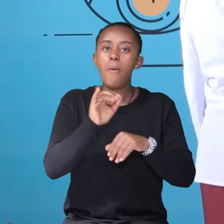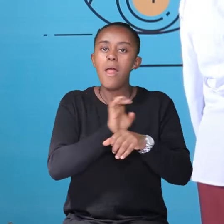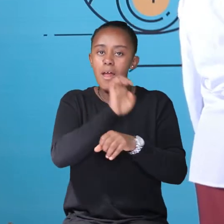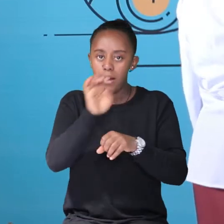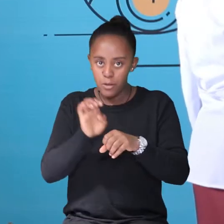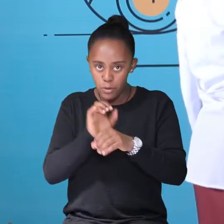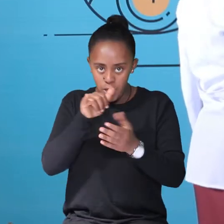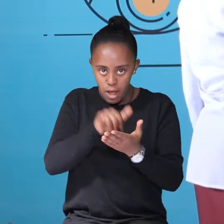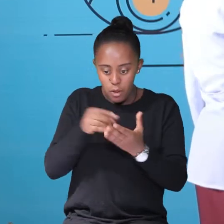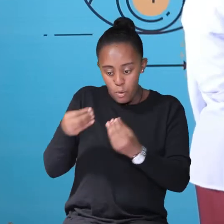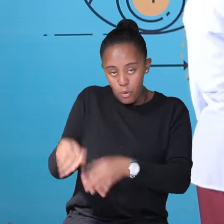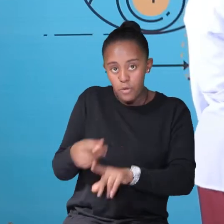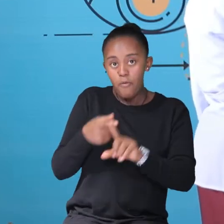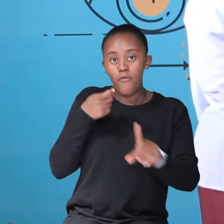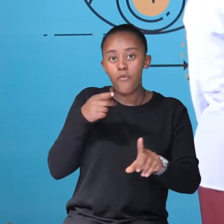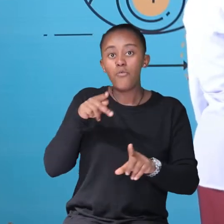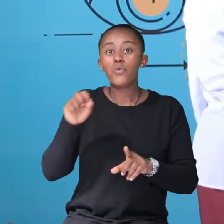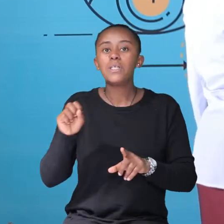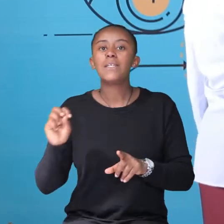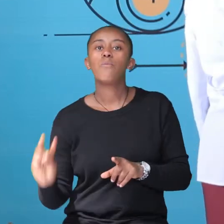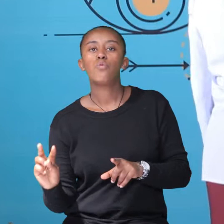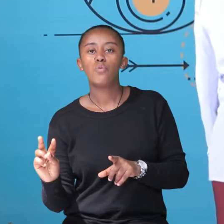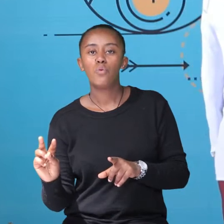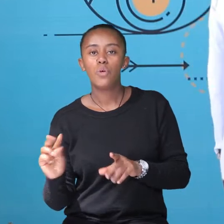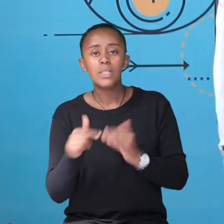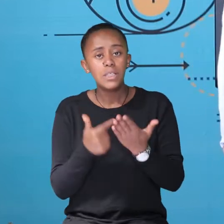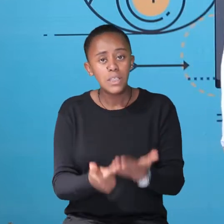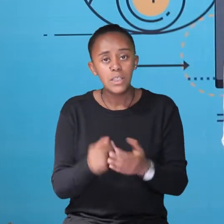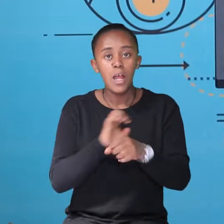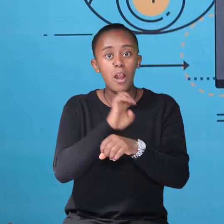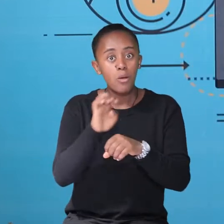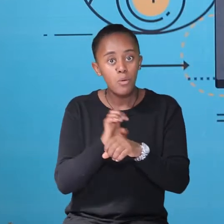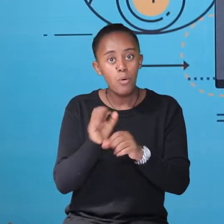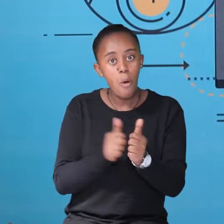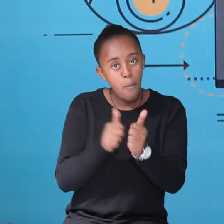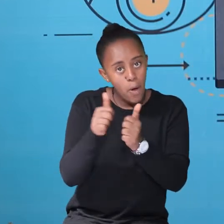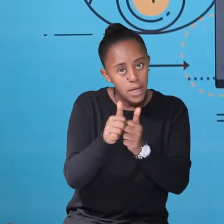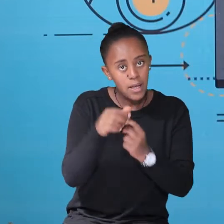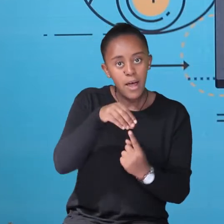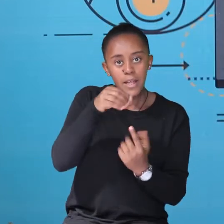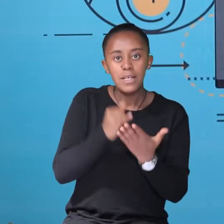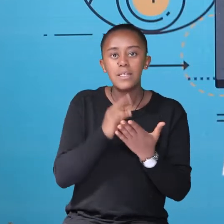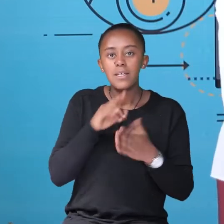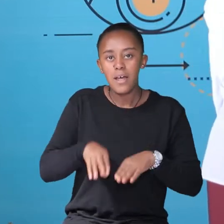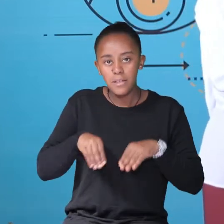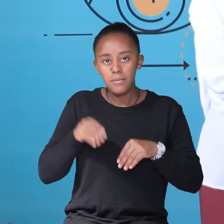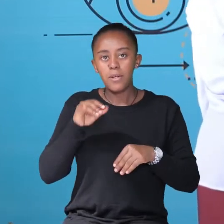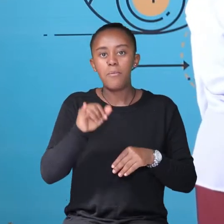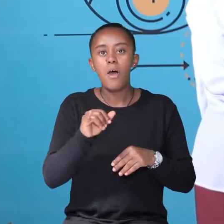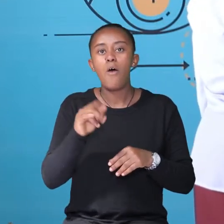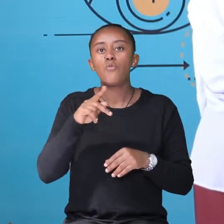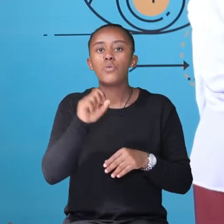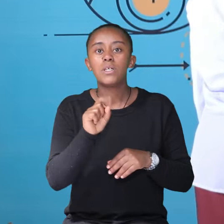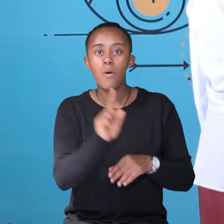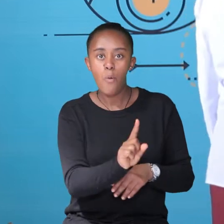electron that is lost from photosystem 2. This electron pass until it is accepted by photosystem